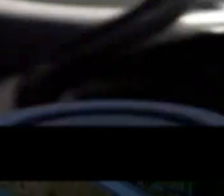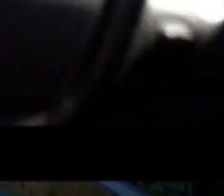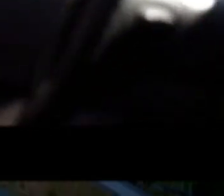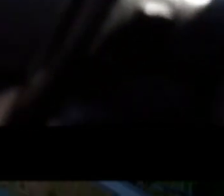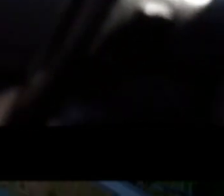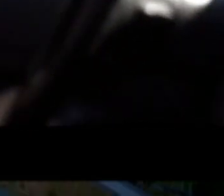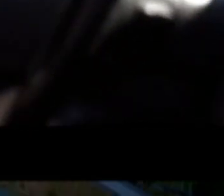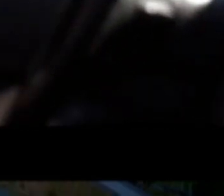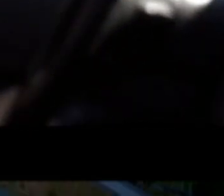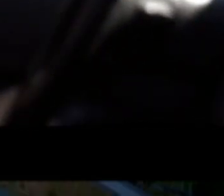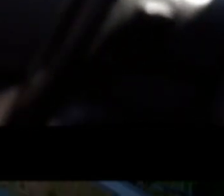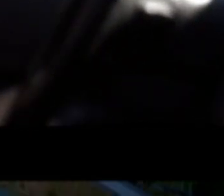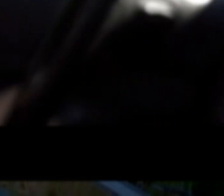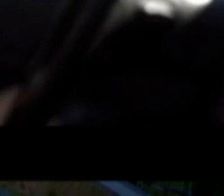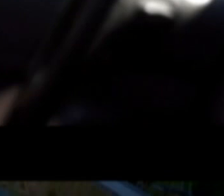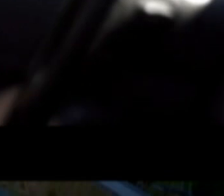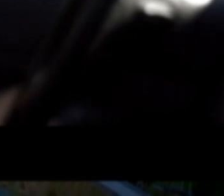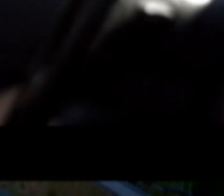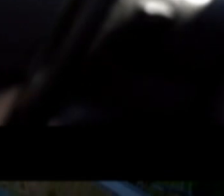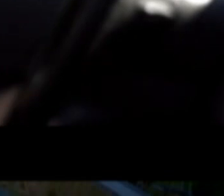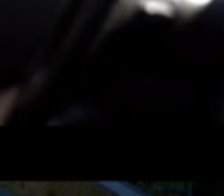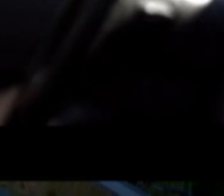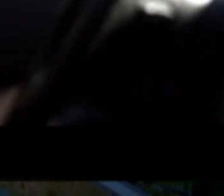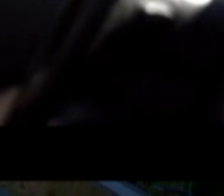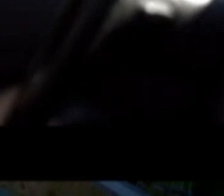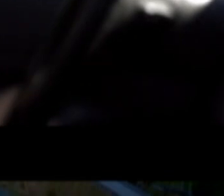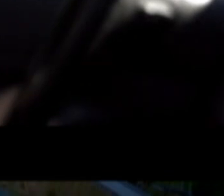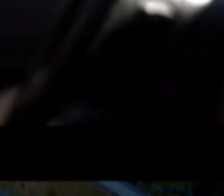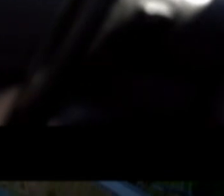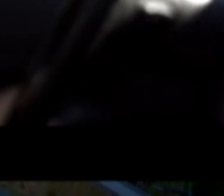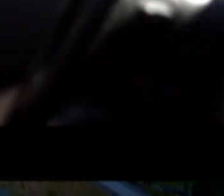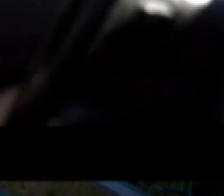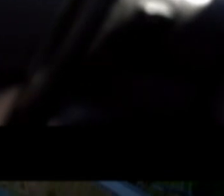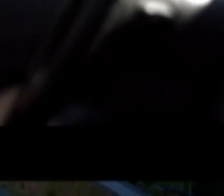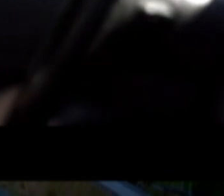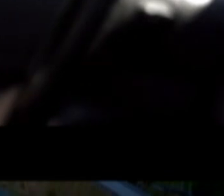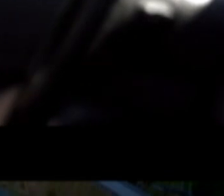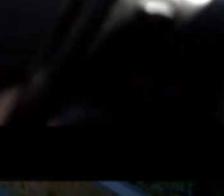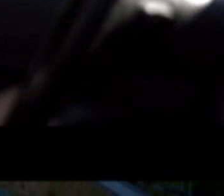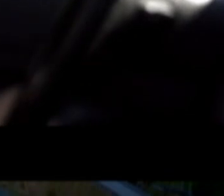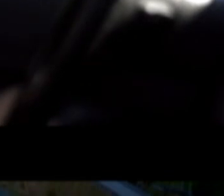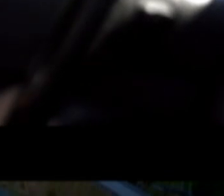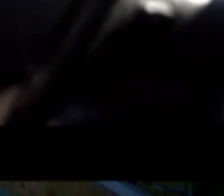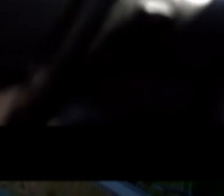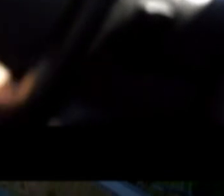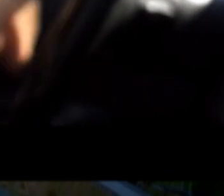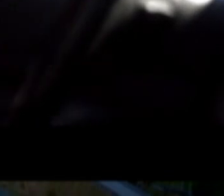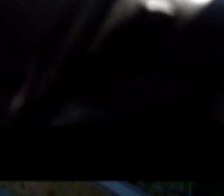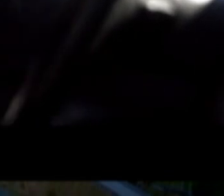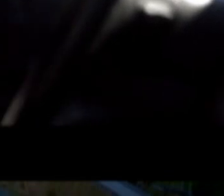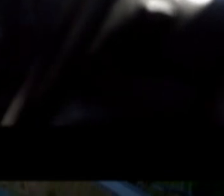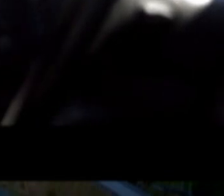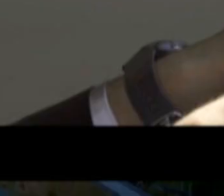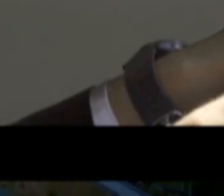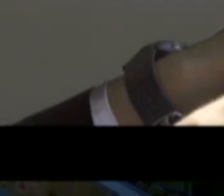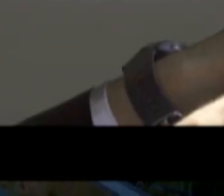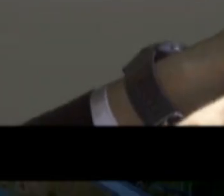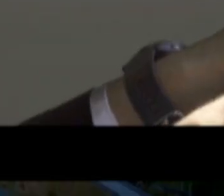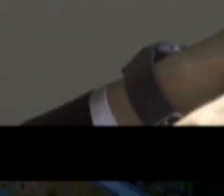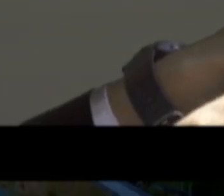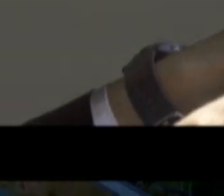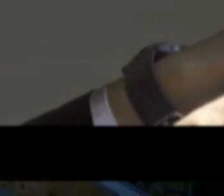So you're back from outer space. I just walked in to find you here with that sad look upon your